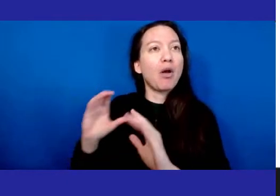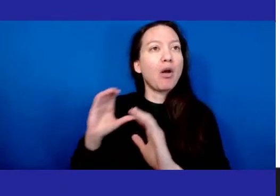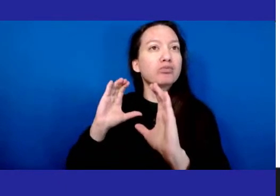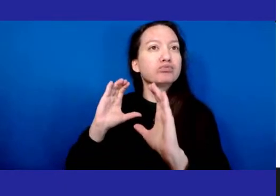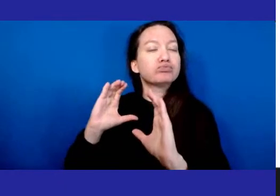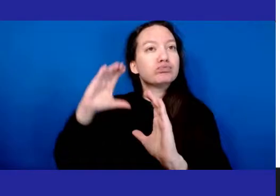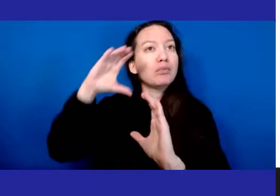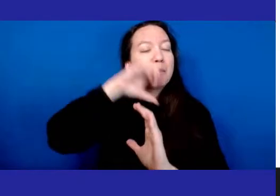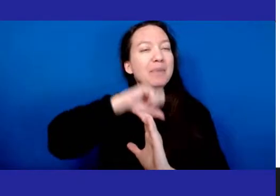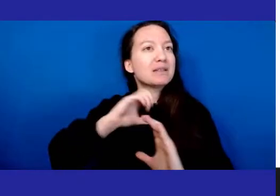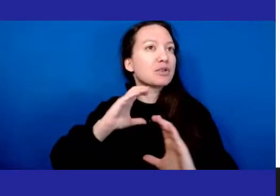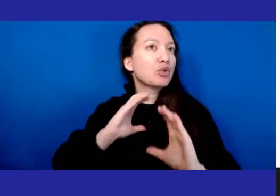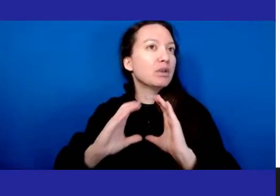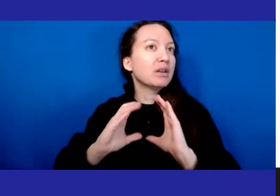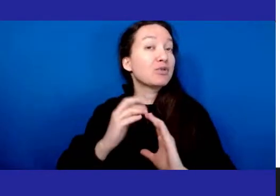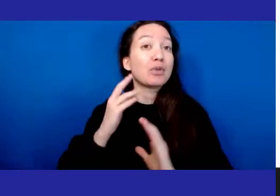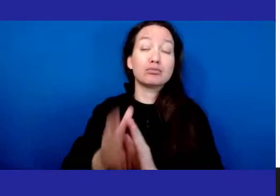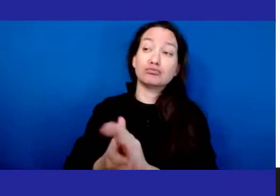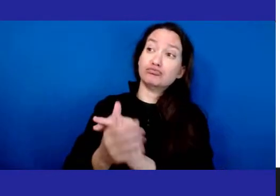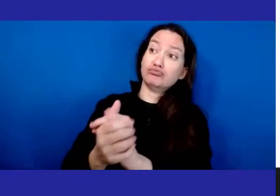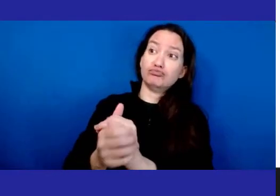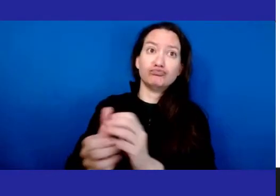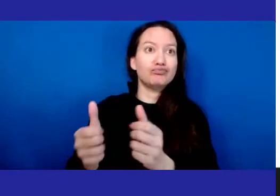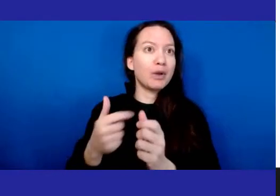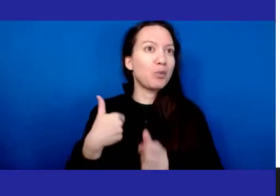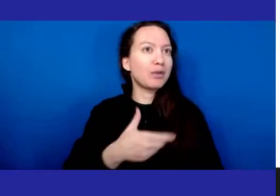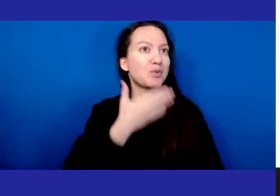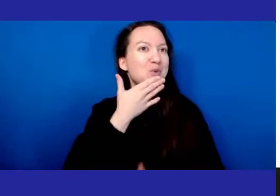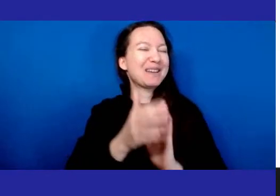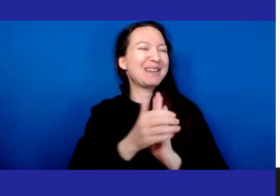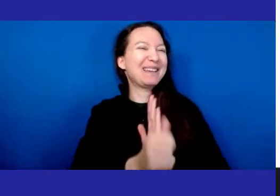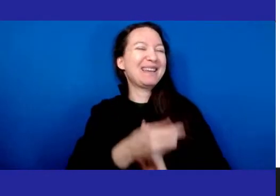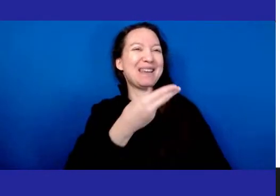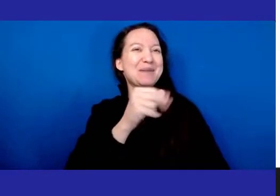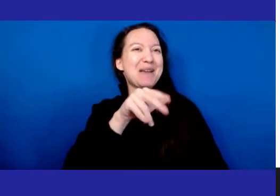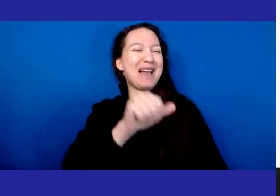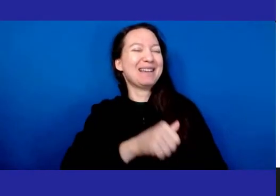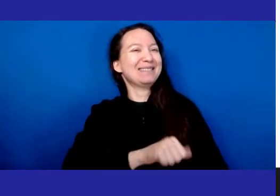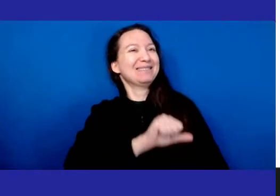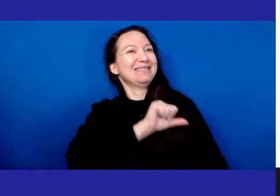communication because congratulations, we're really good on HIPAA. Yep.